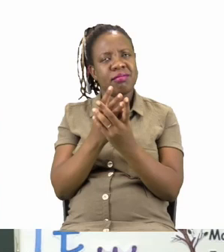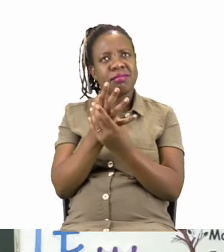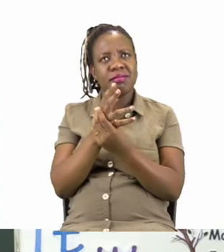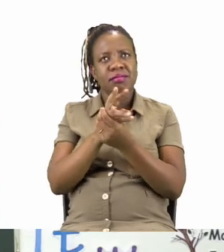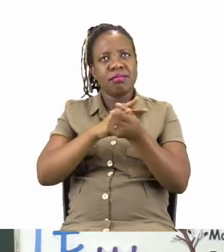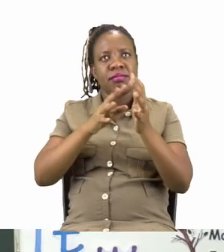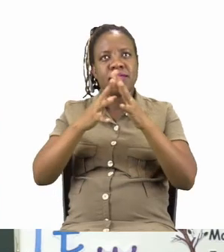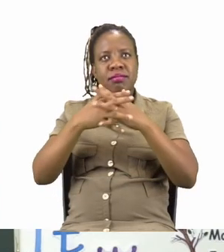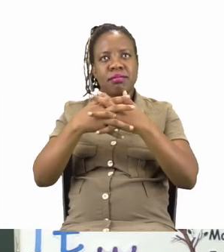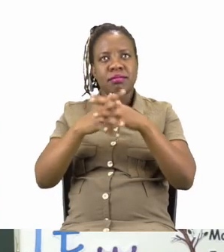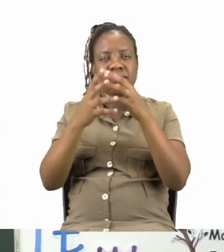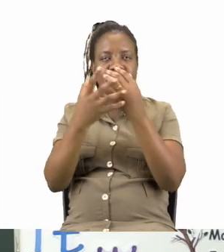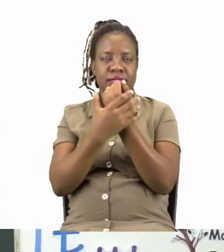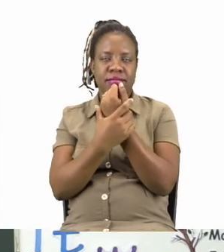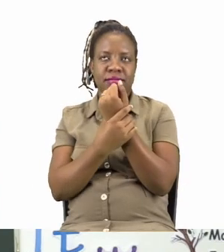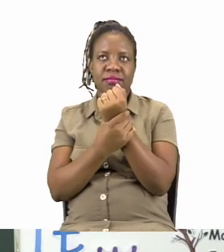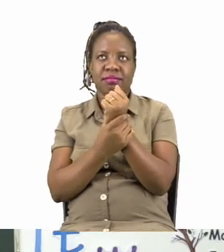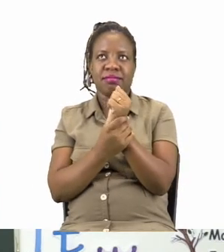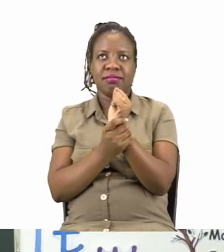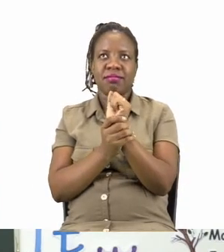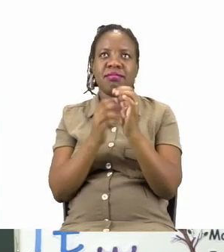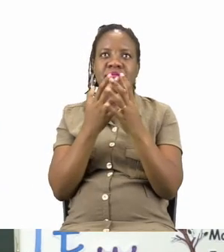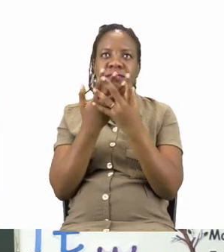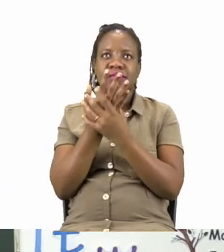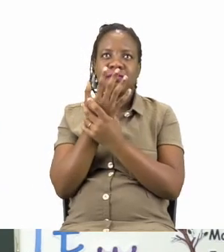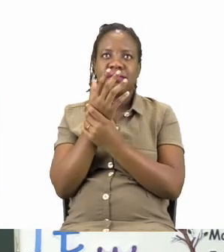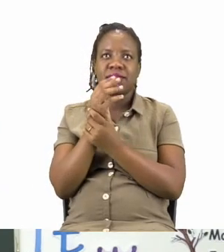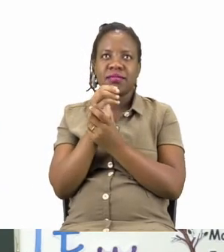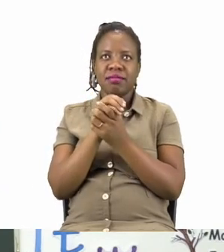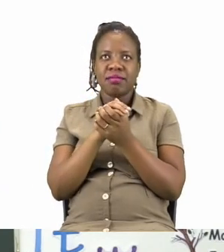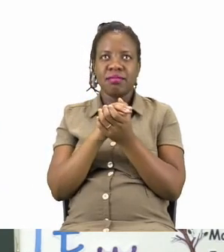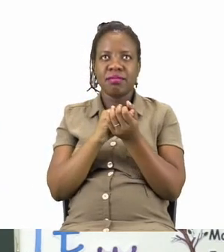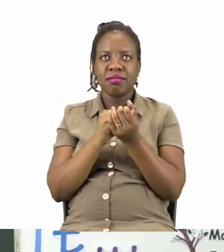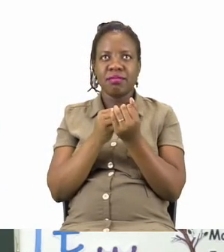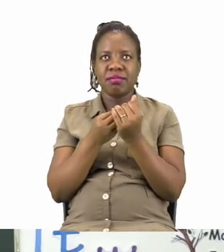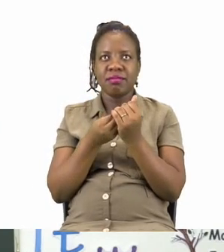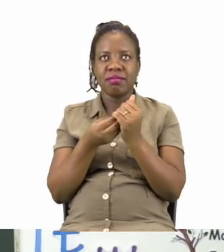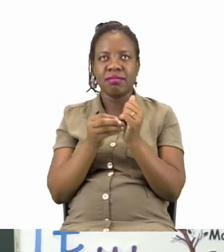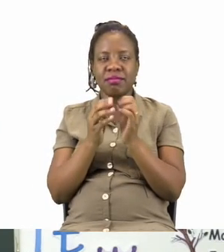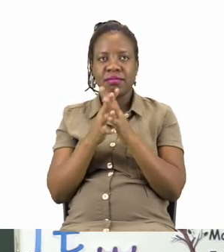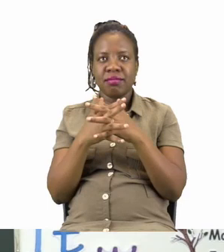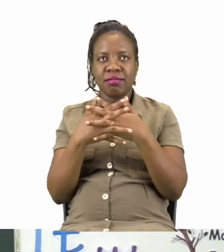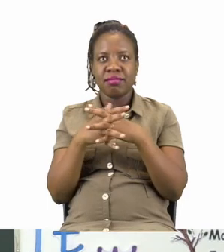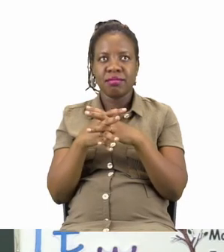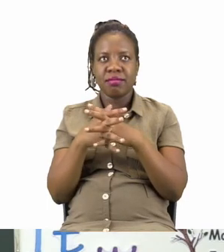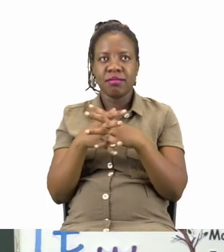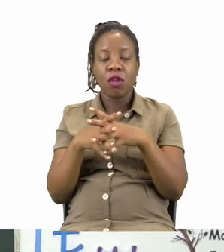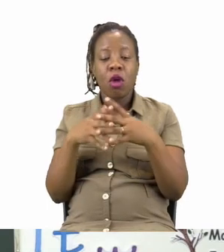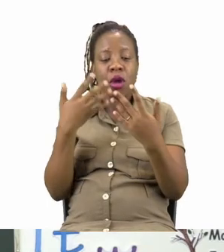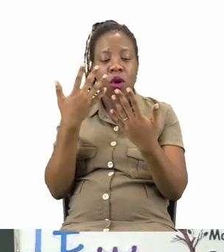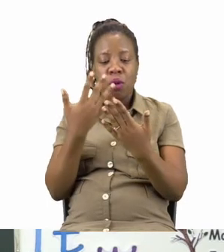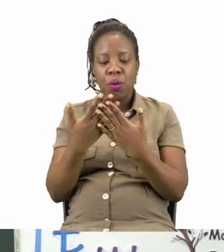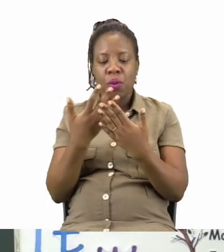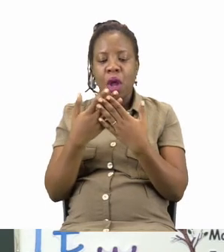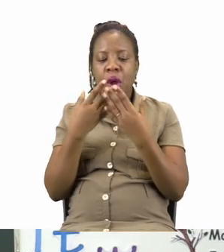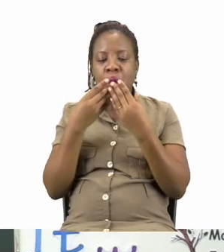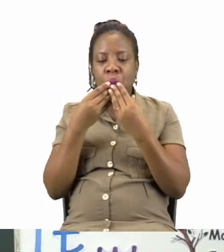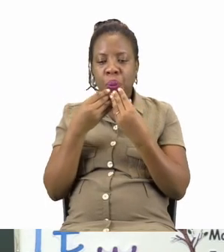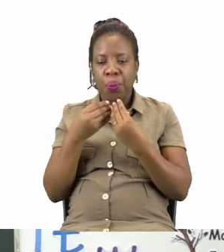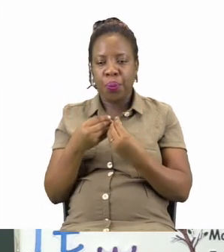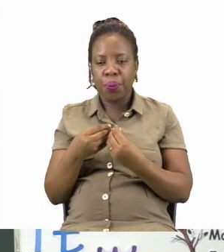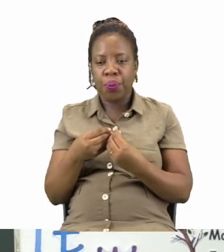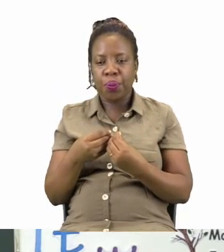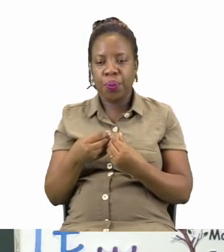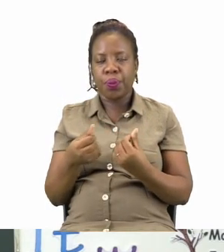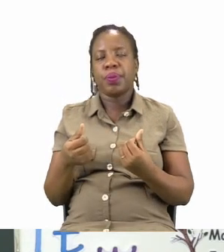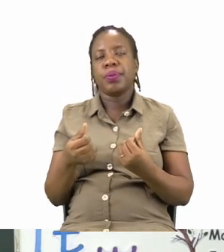we make sure we rub it in. And remember, boys and girls, you have to wait for your hands to dry before you touch